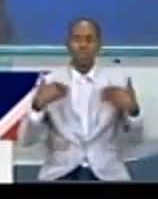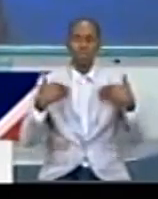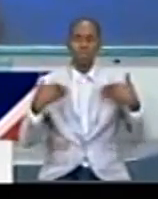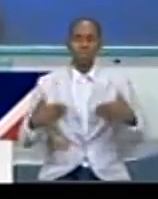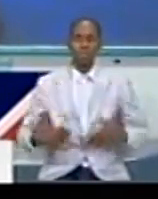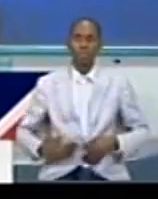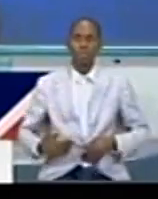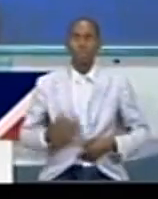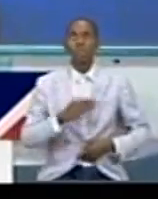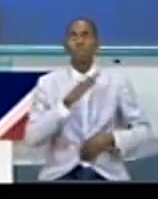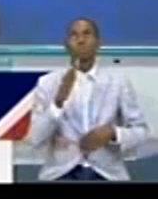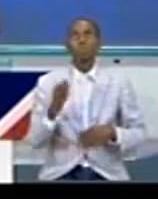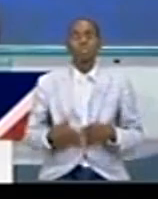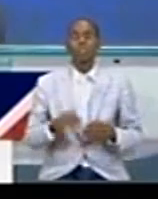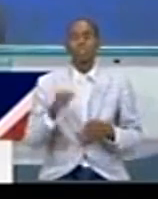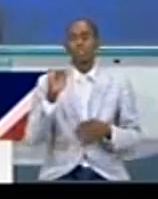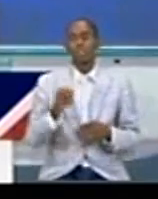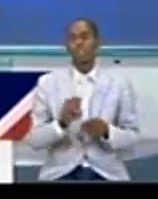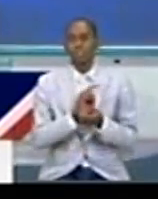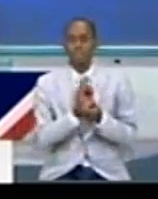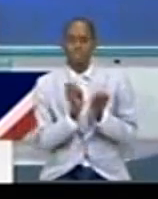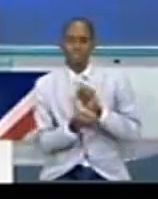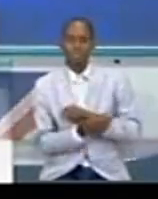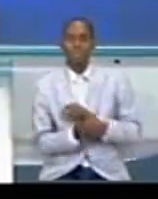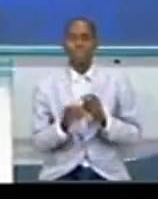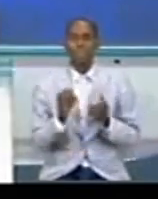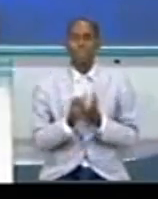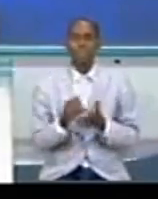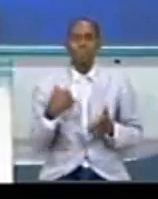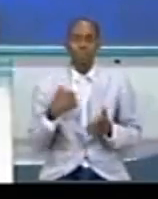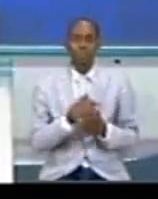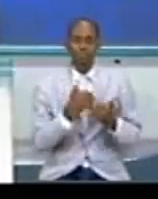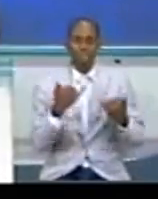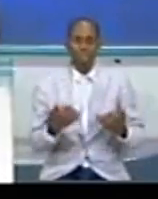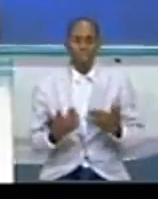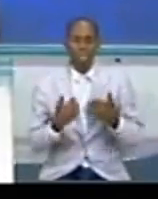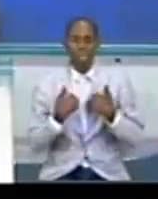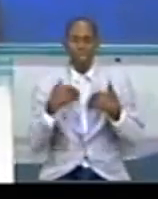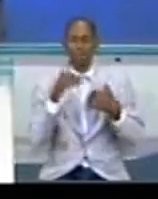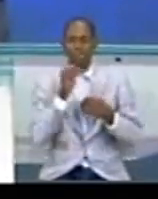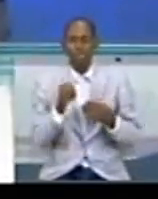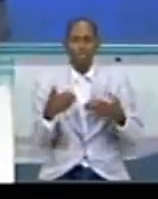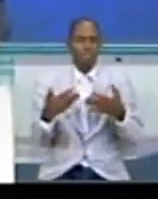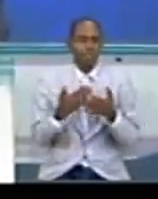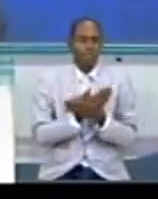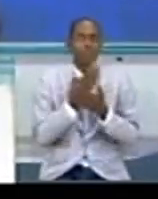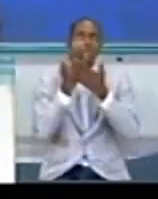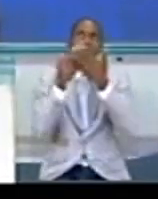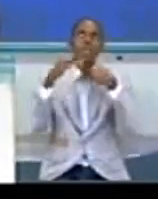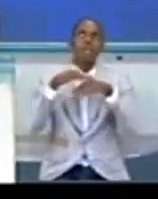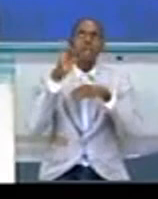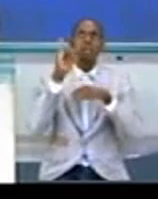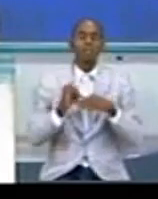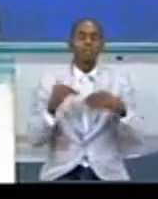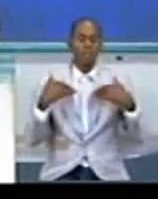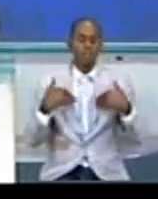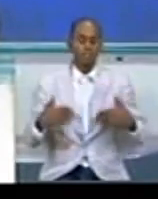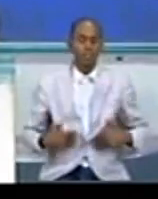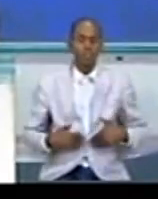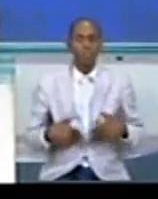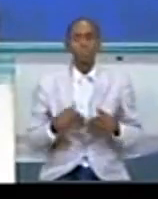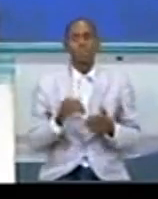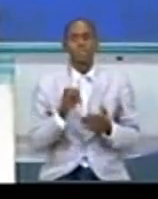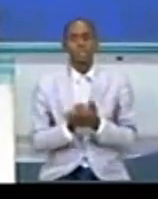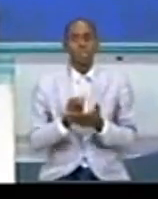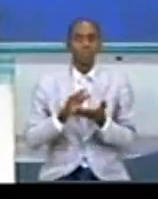transformed, that we wear a glorified body, heavenly body. That's the hope. Everyone that has